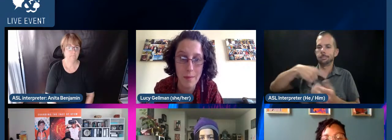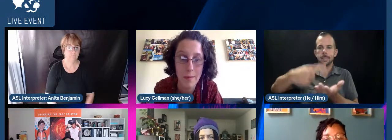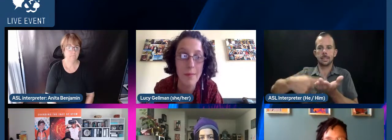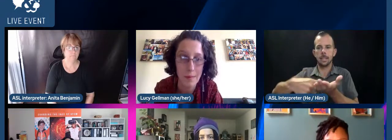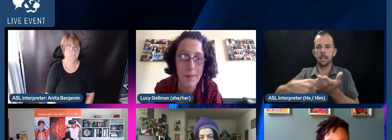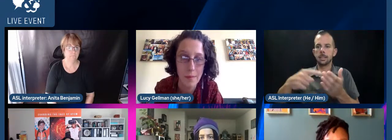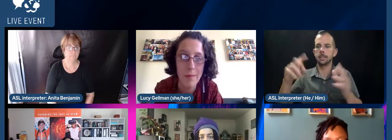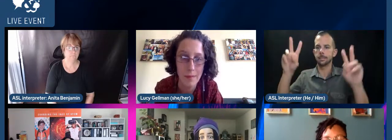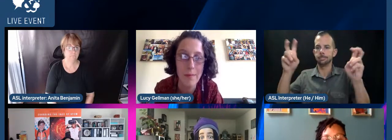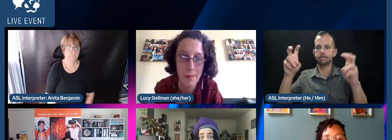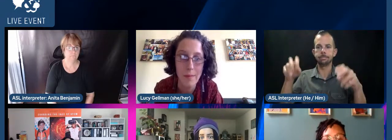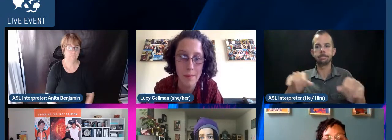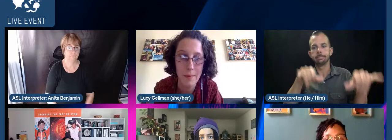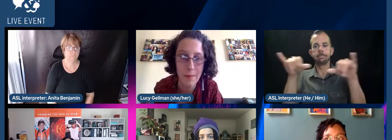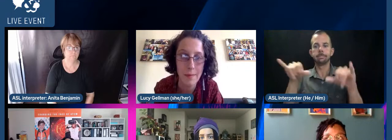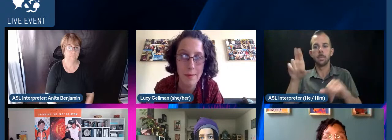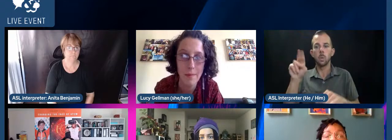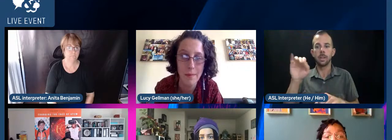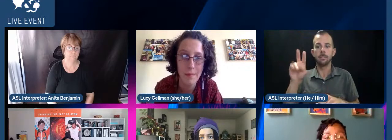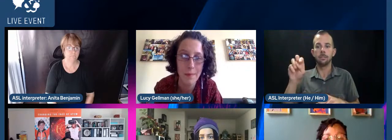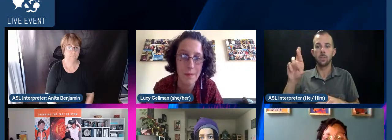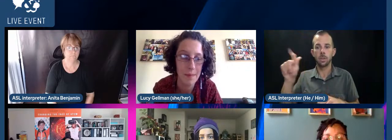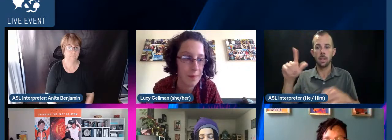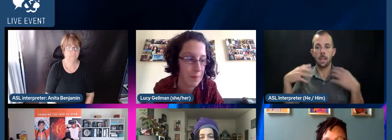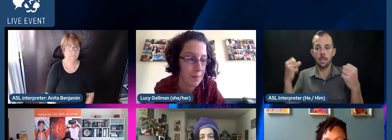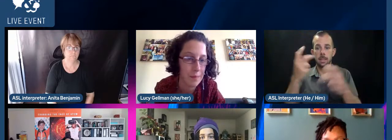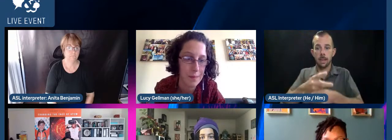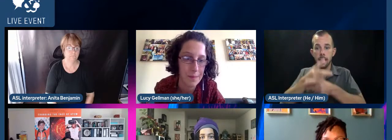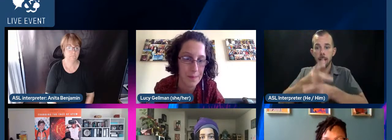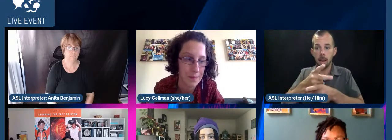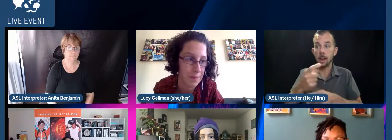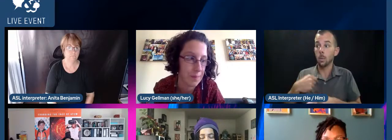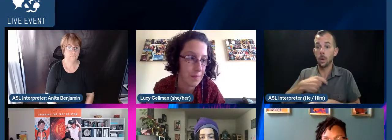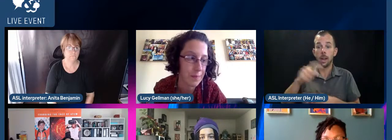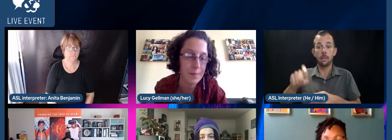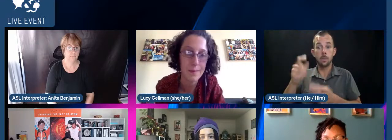healthcare. We will die. I think that there are plenty of things